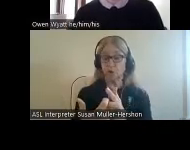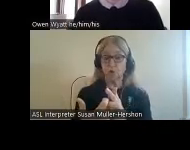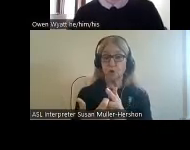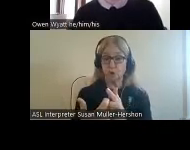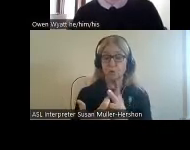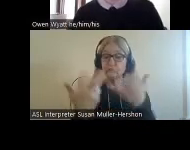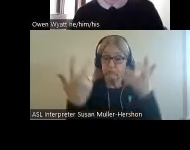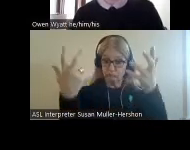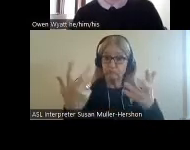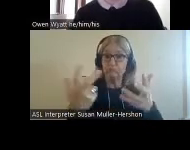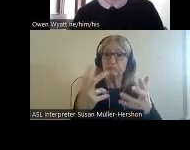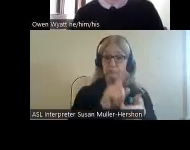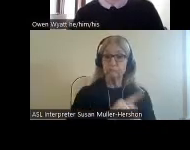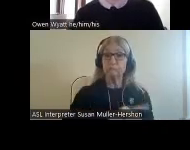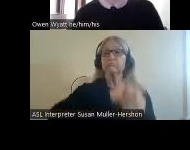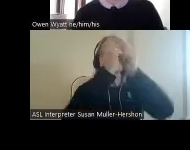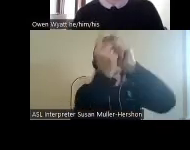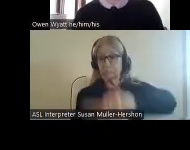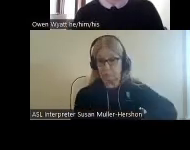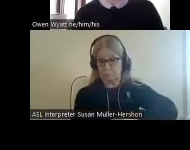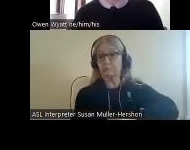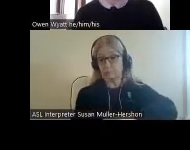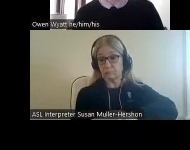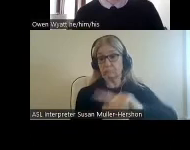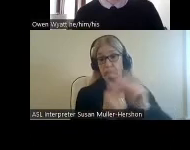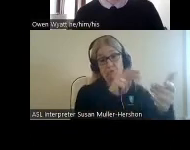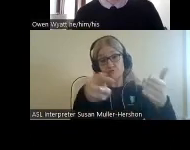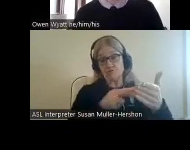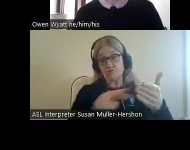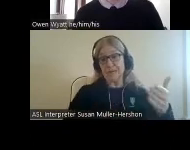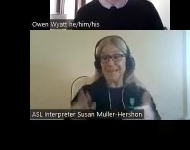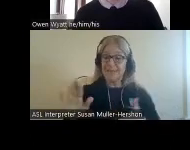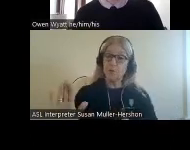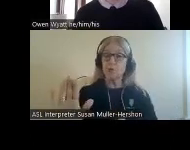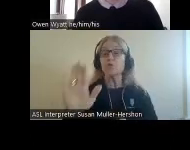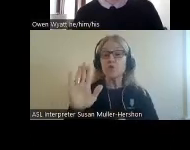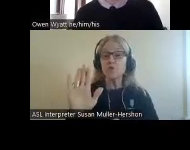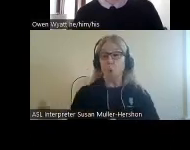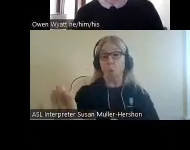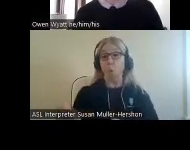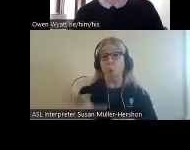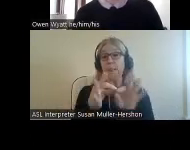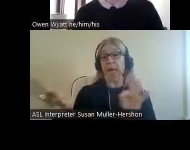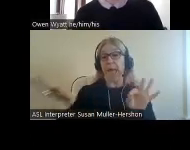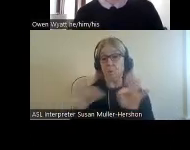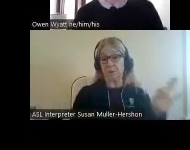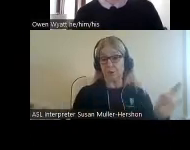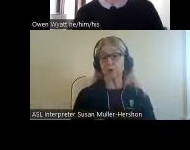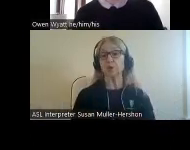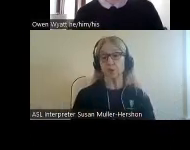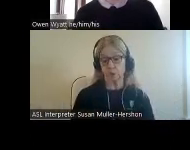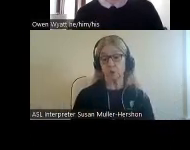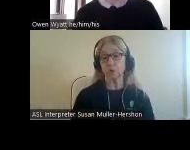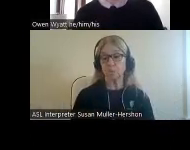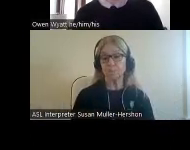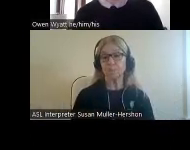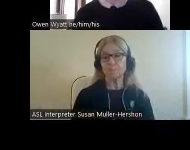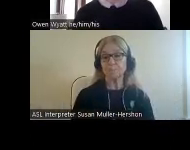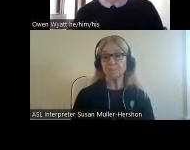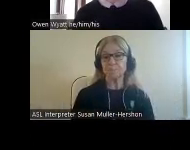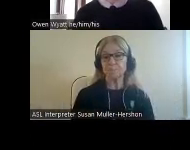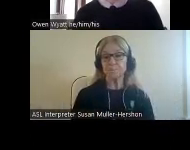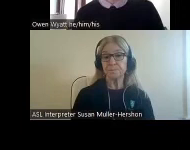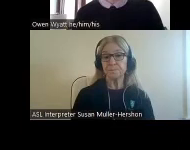transition all the content of the website into your primary